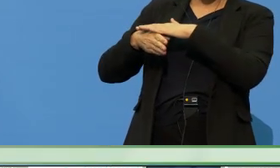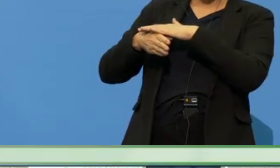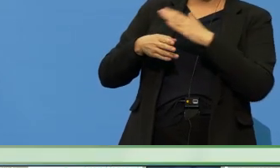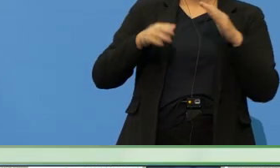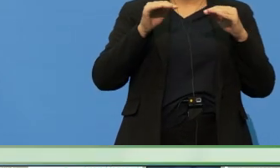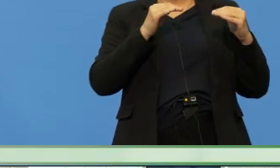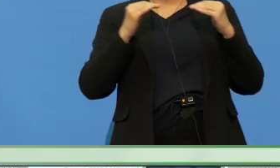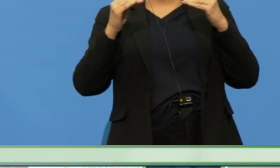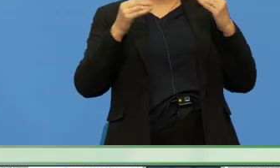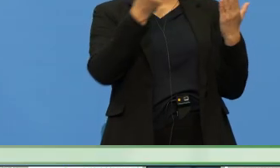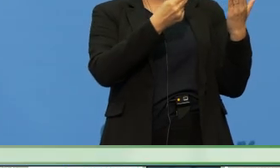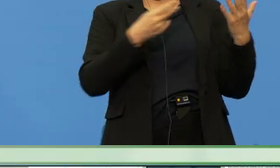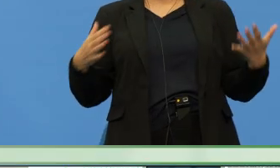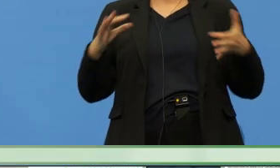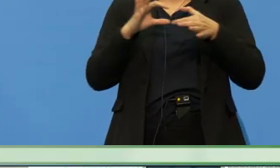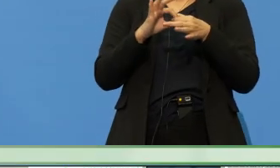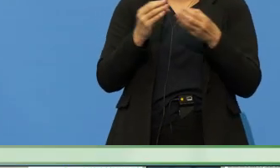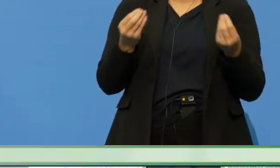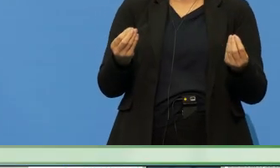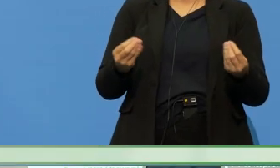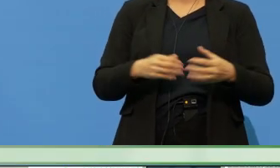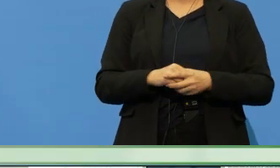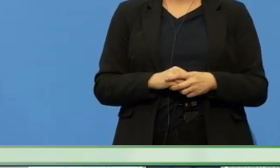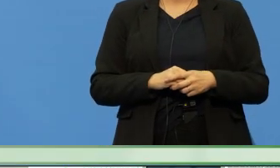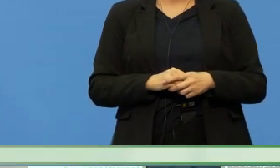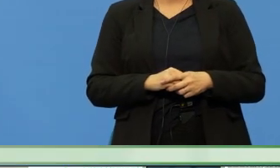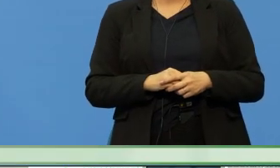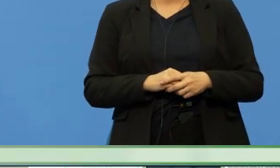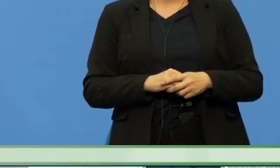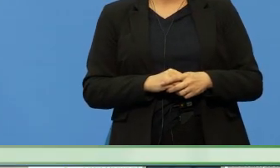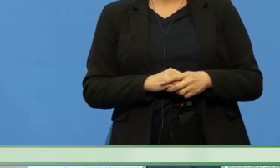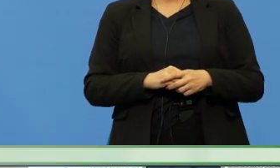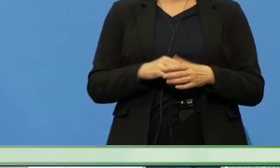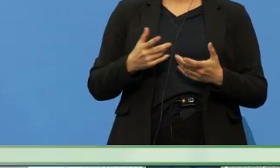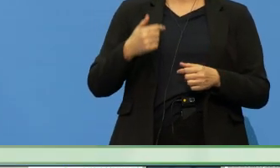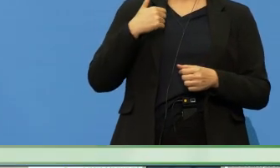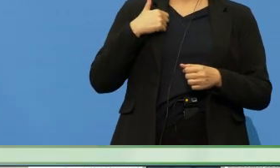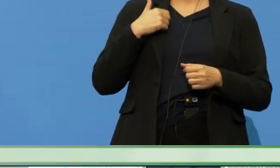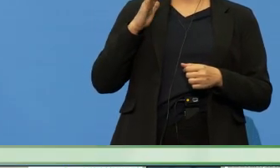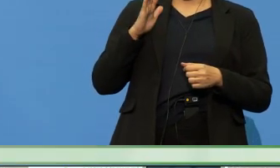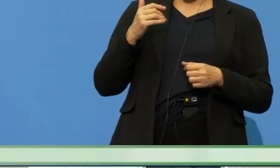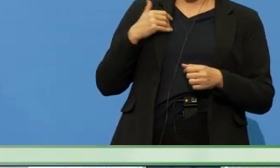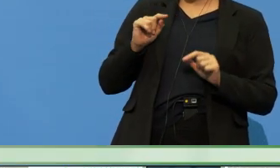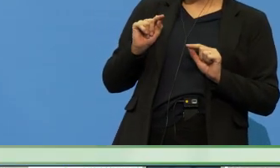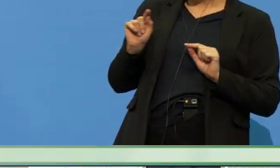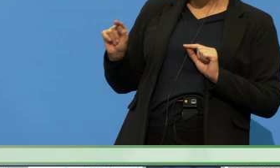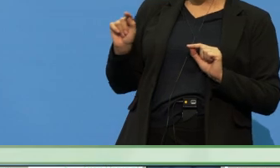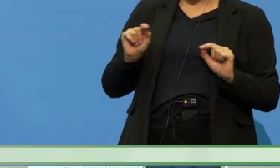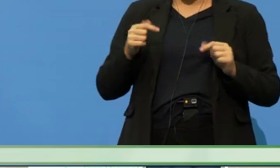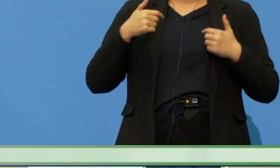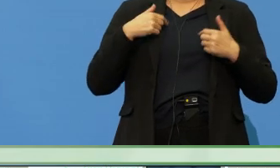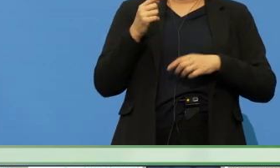After my short introduction to the concept, we will hear from my fellow panelists here on